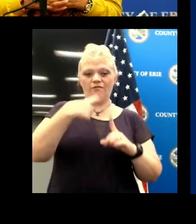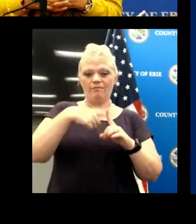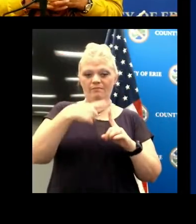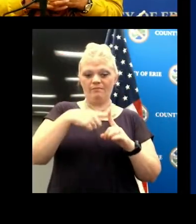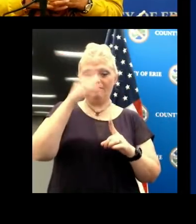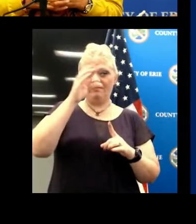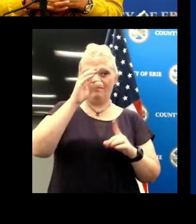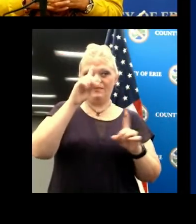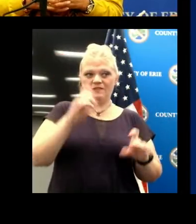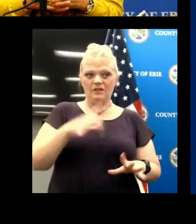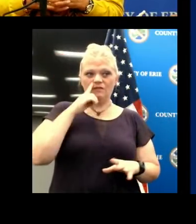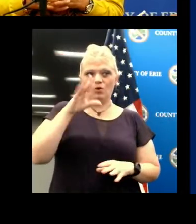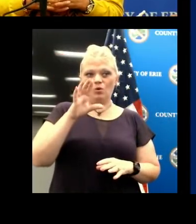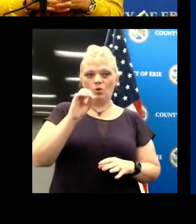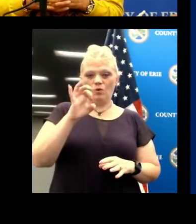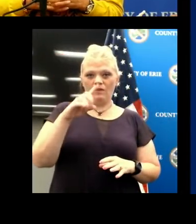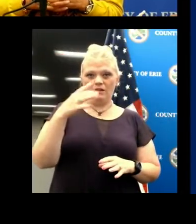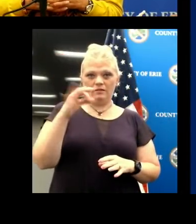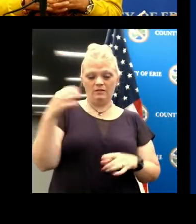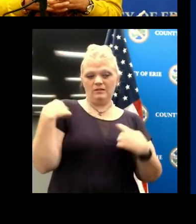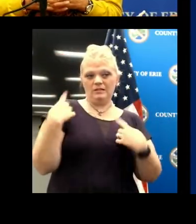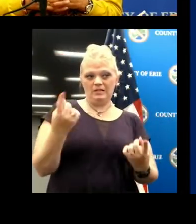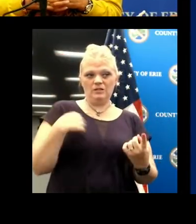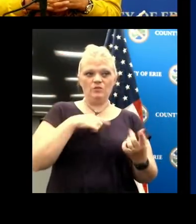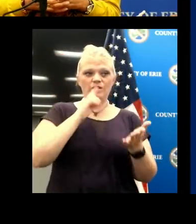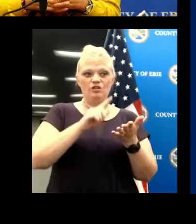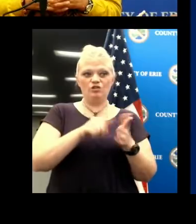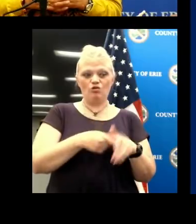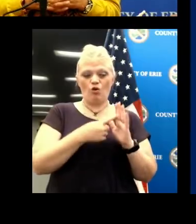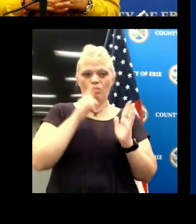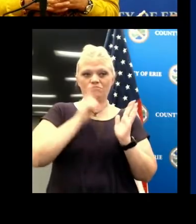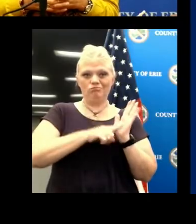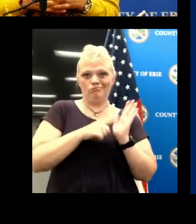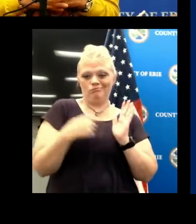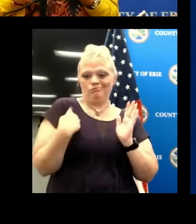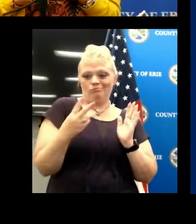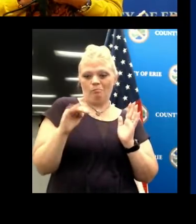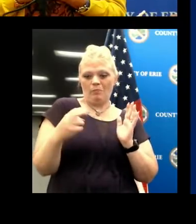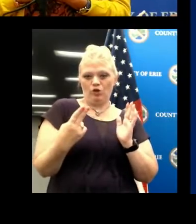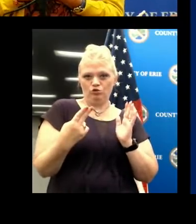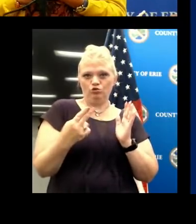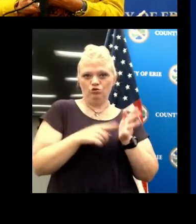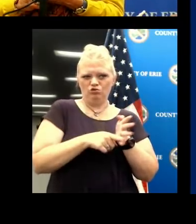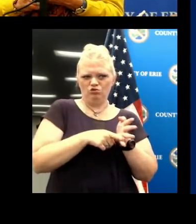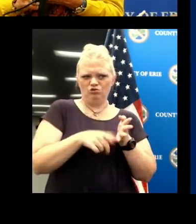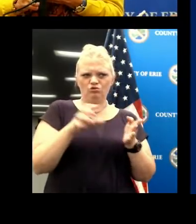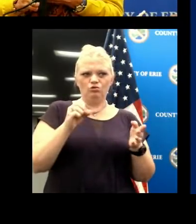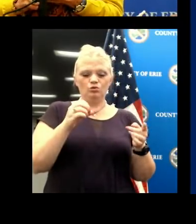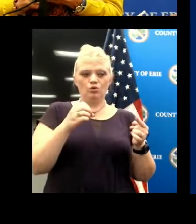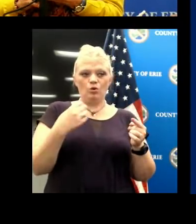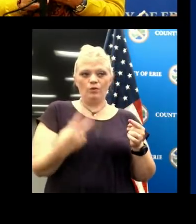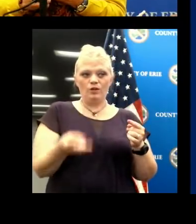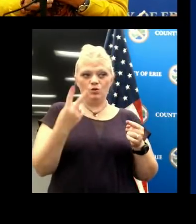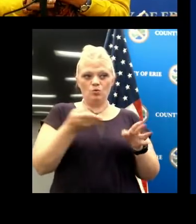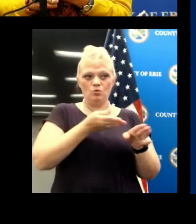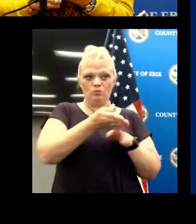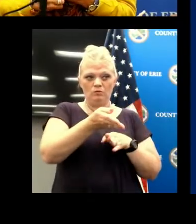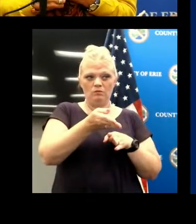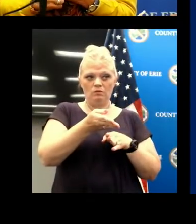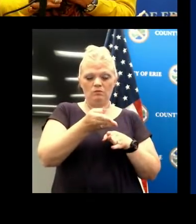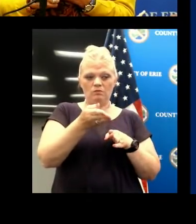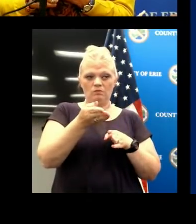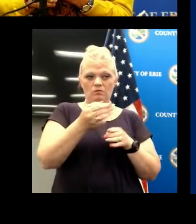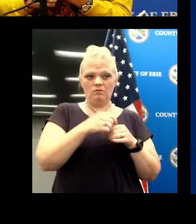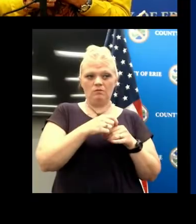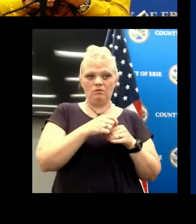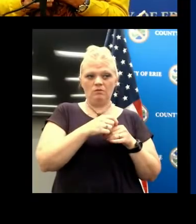for COVID-19 since we started looking at the end of March. So you can see, again, the two main messages is